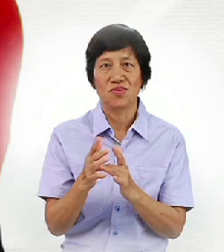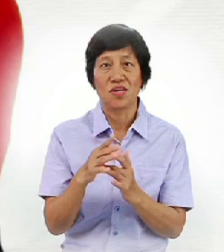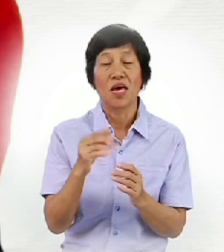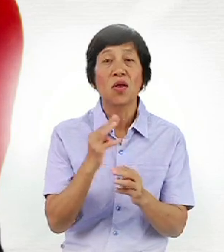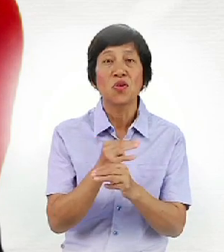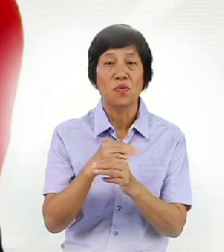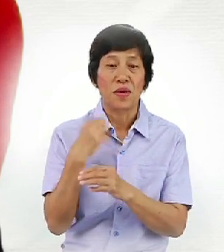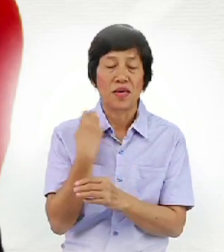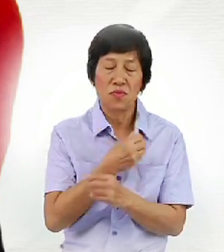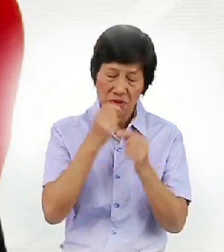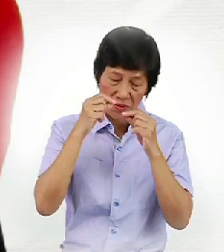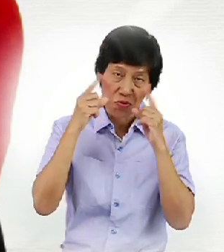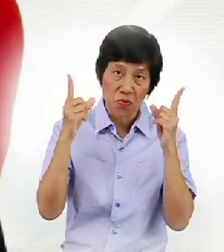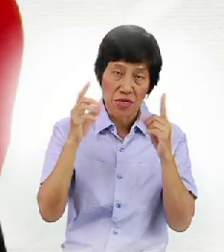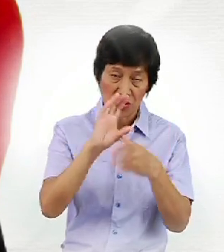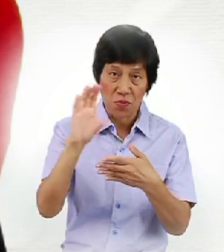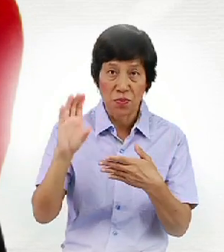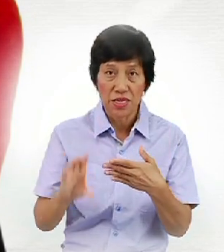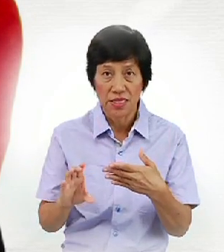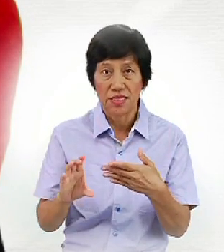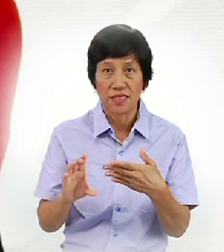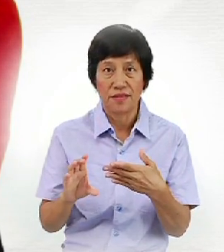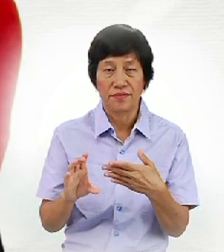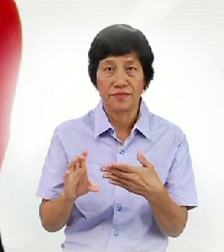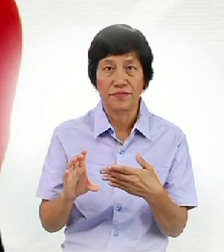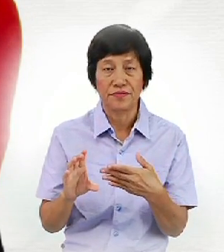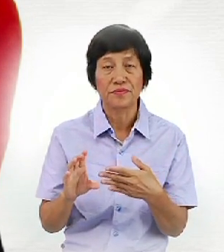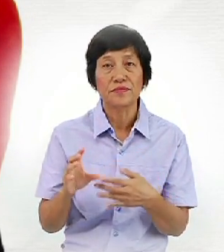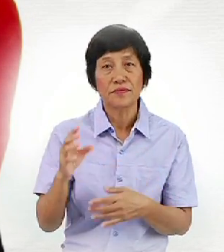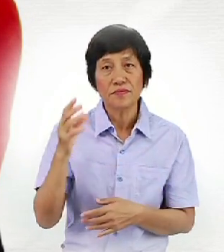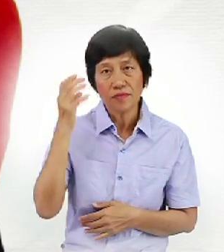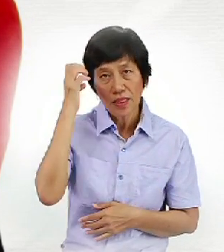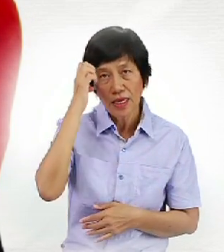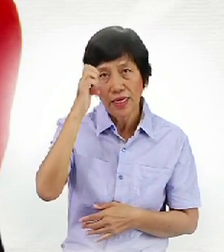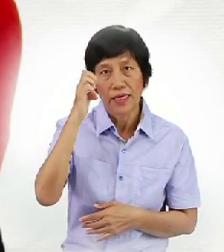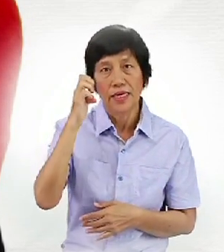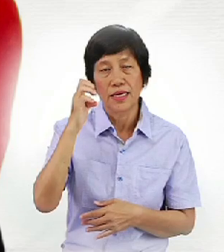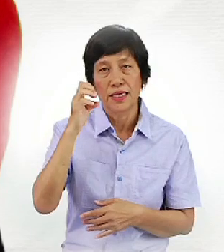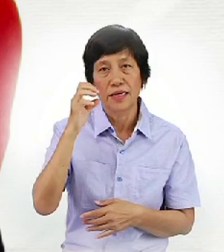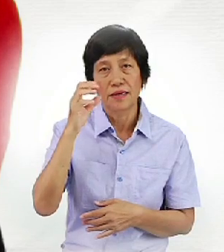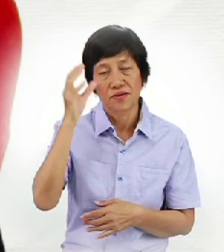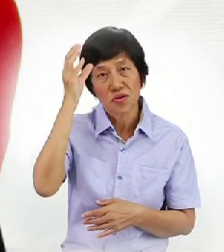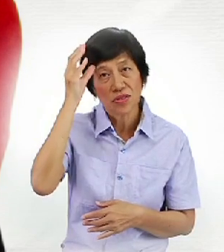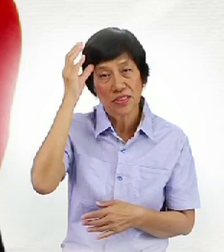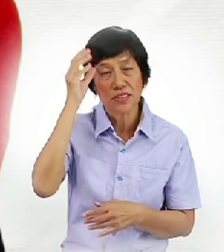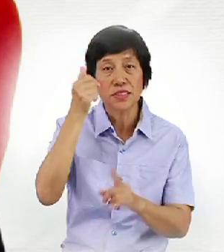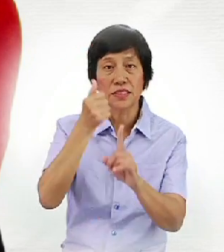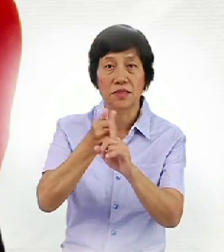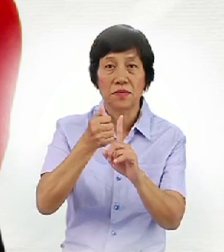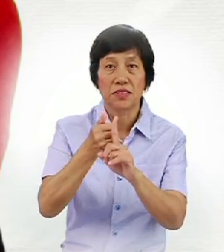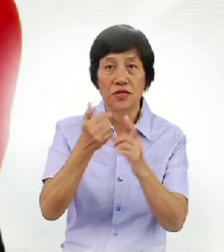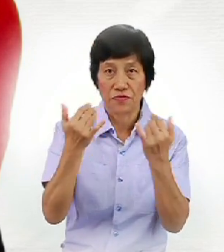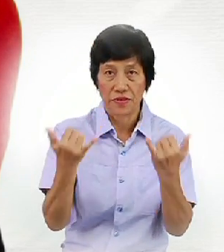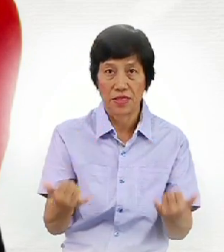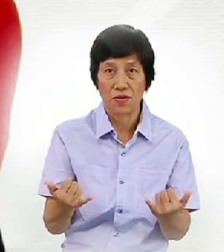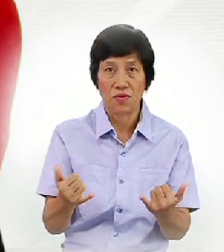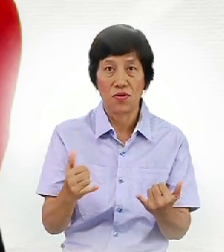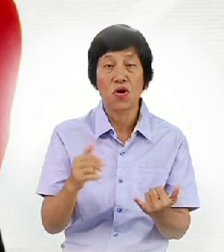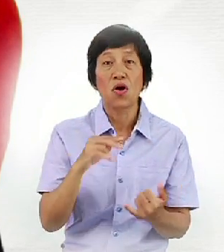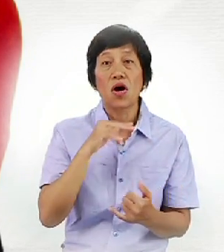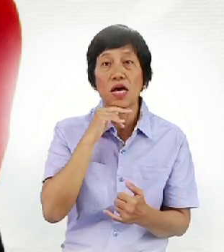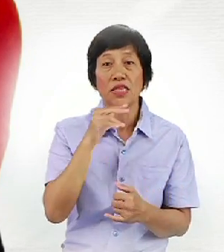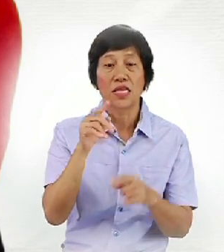to make our surprise complete, he considers himself now not